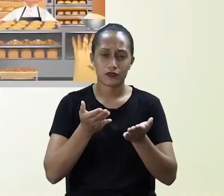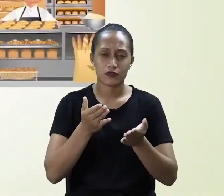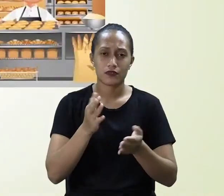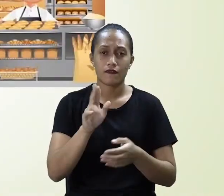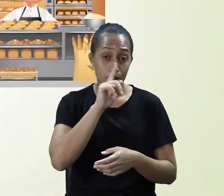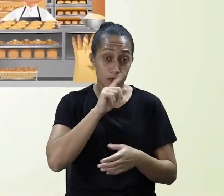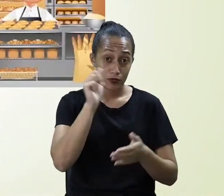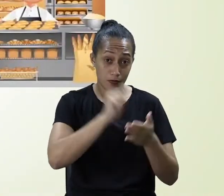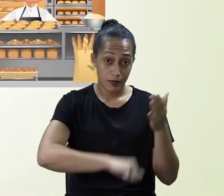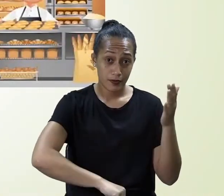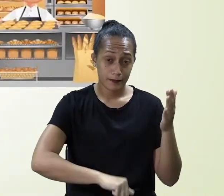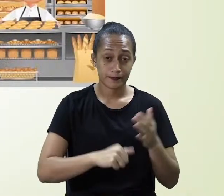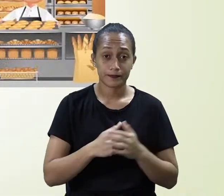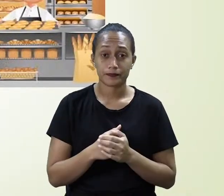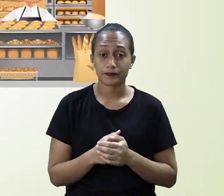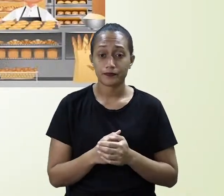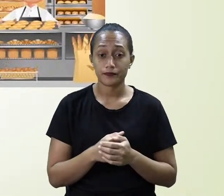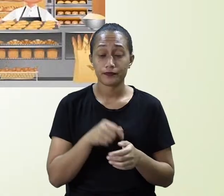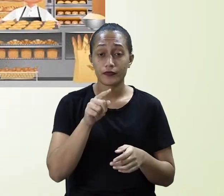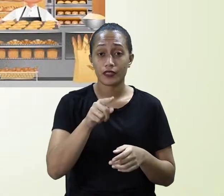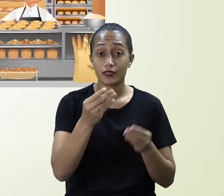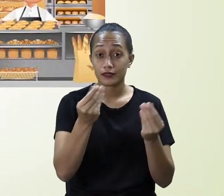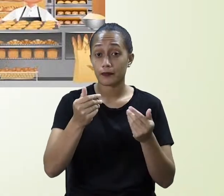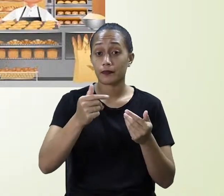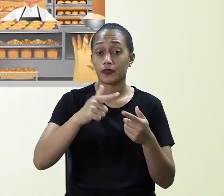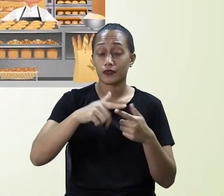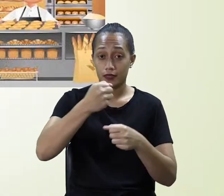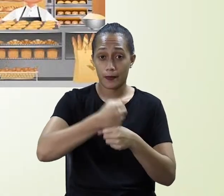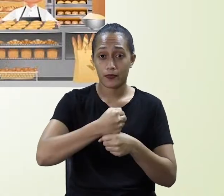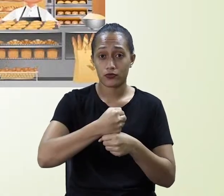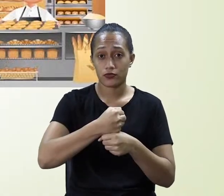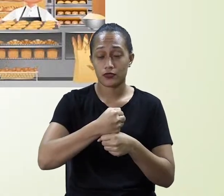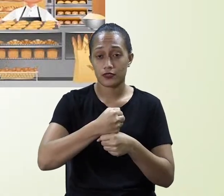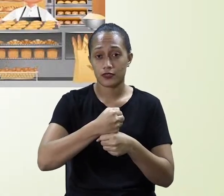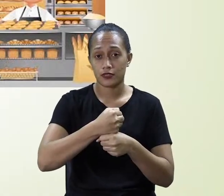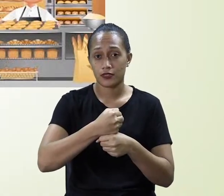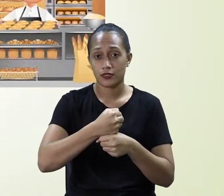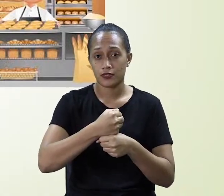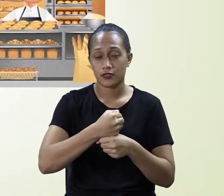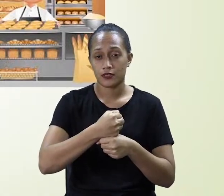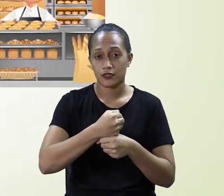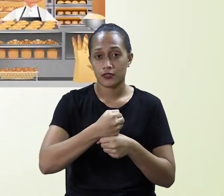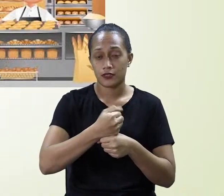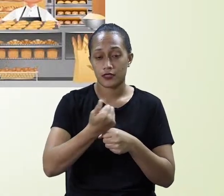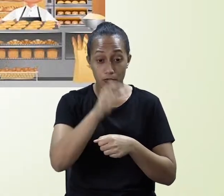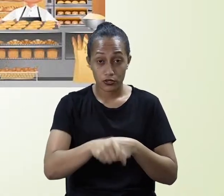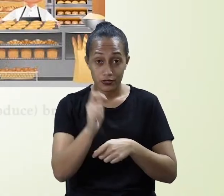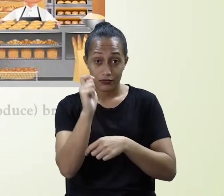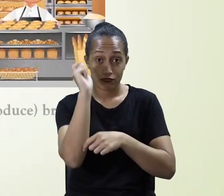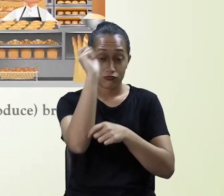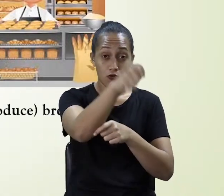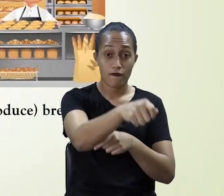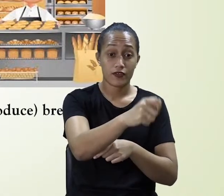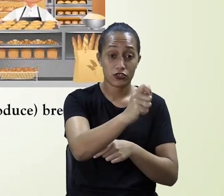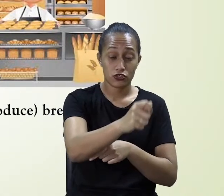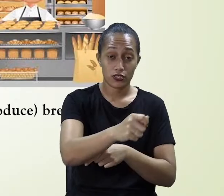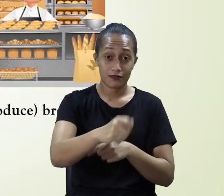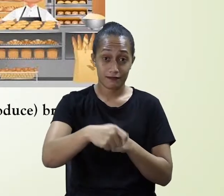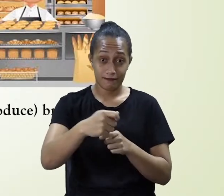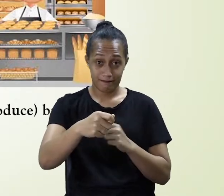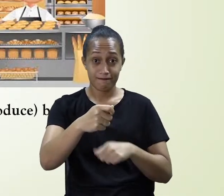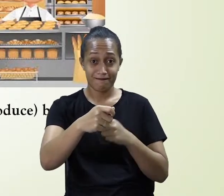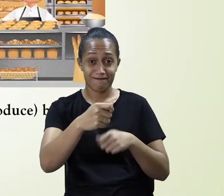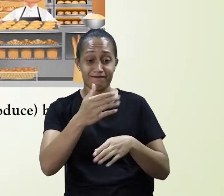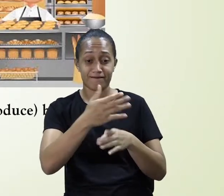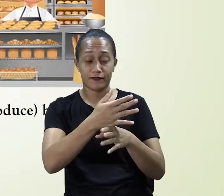users. Here are some local examples. Fisherman catches fish for us. A baker